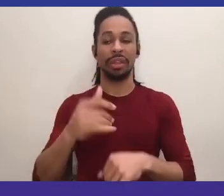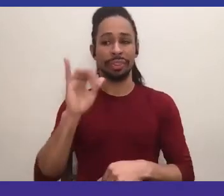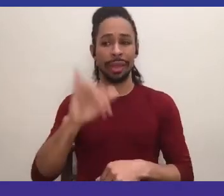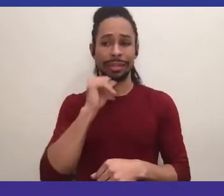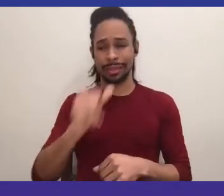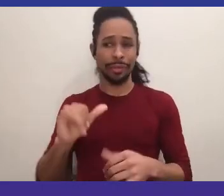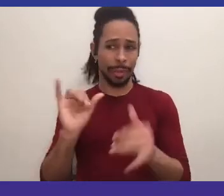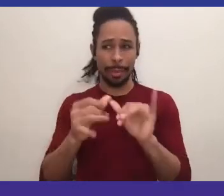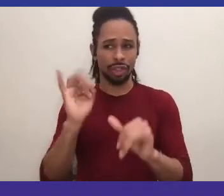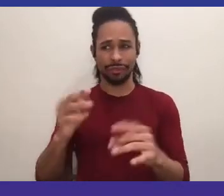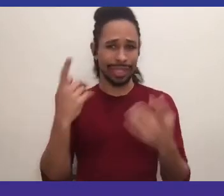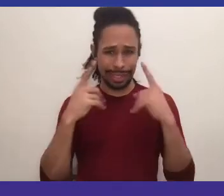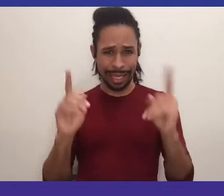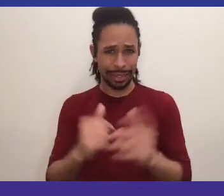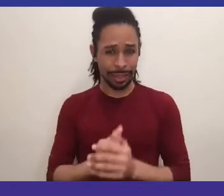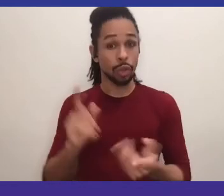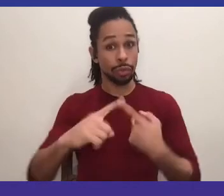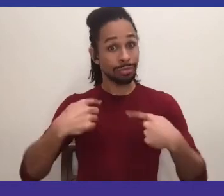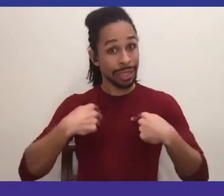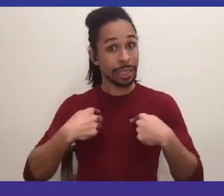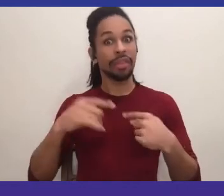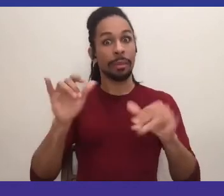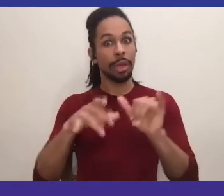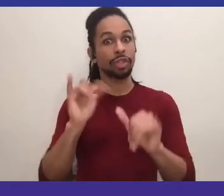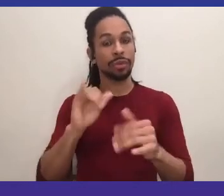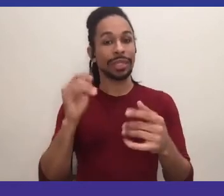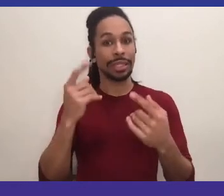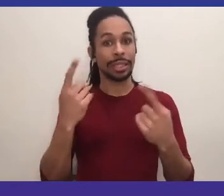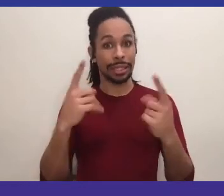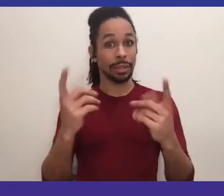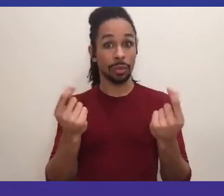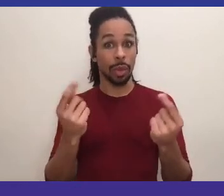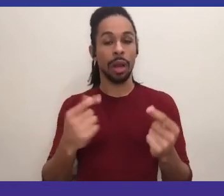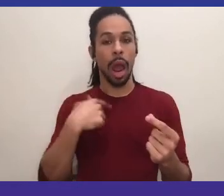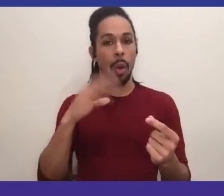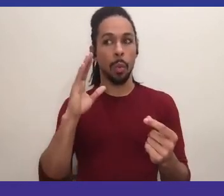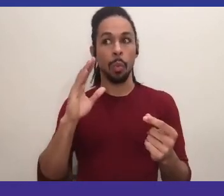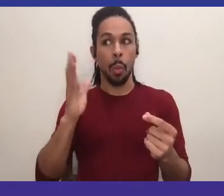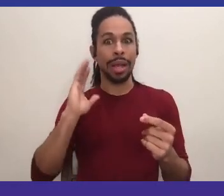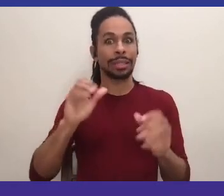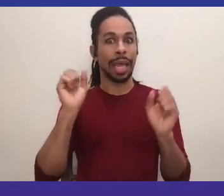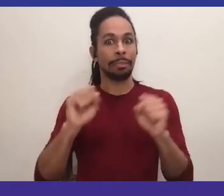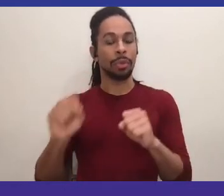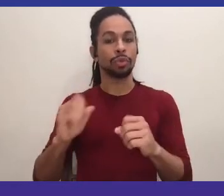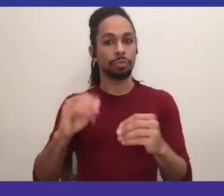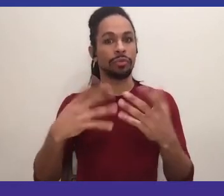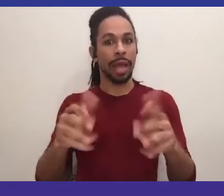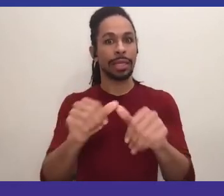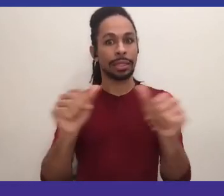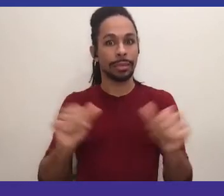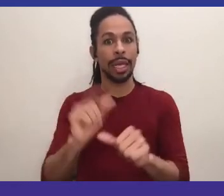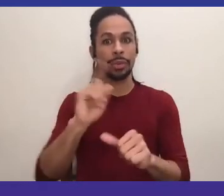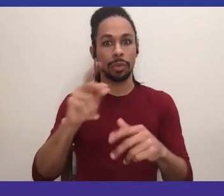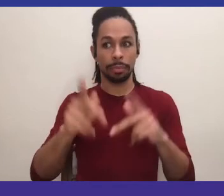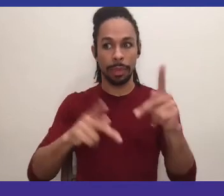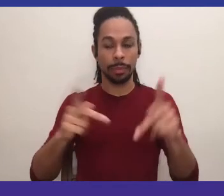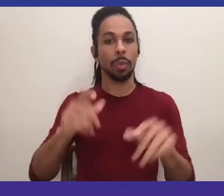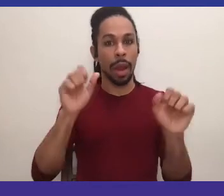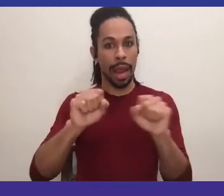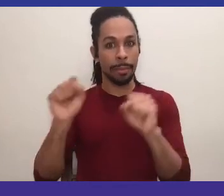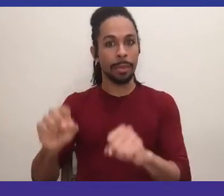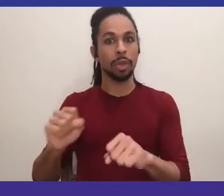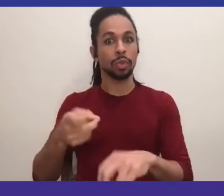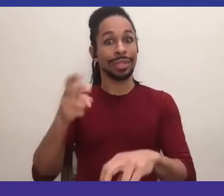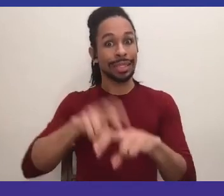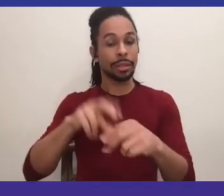that I was able to provide a space where people were able to sit, to